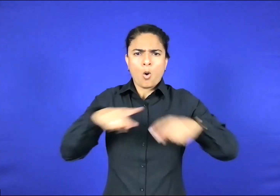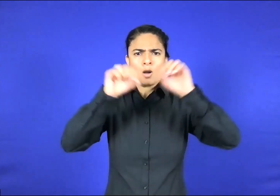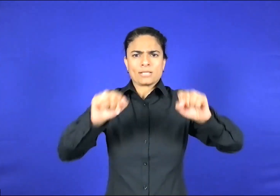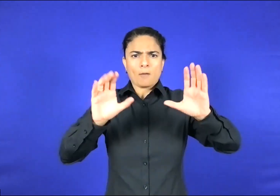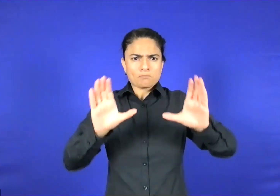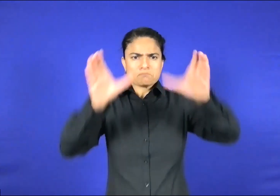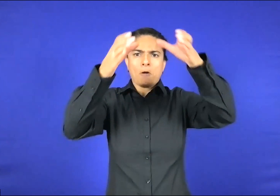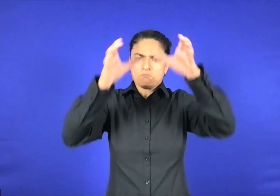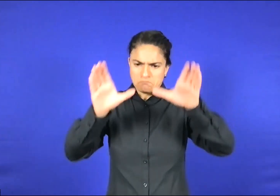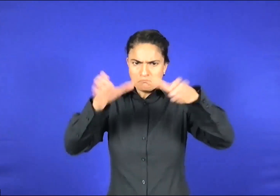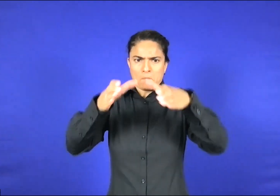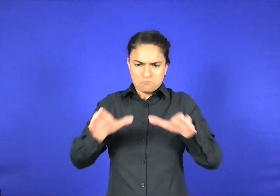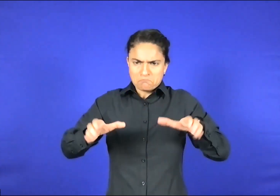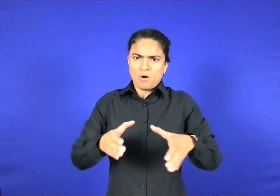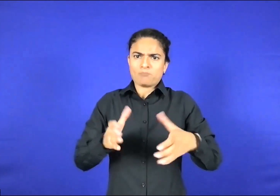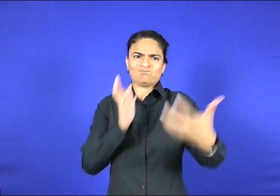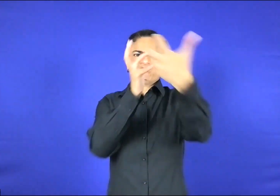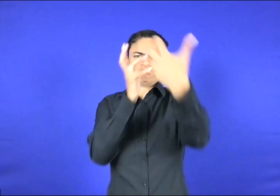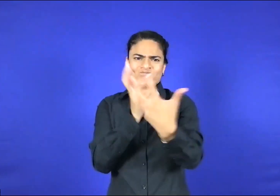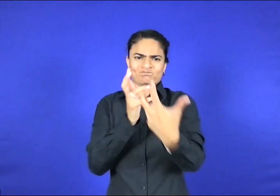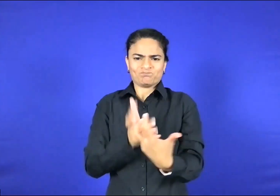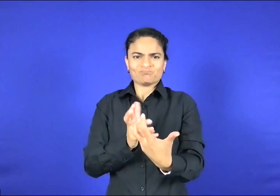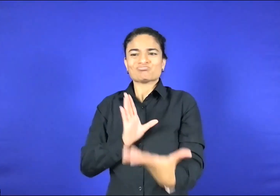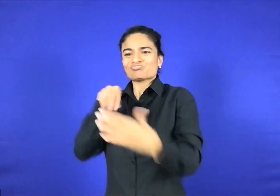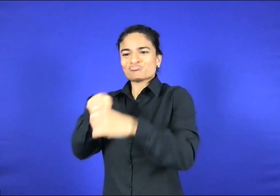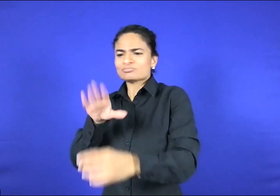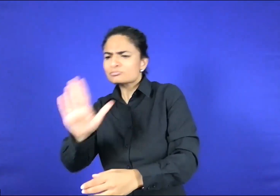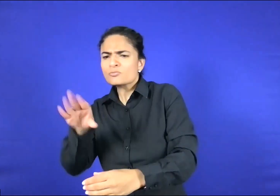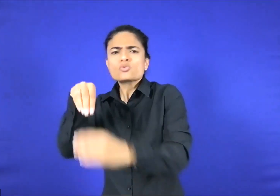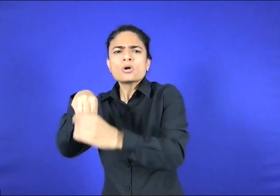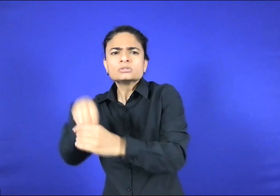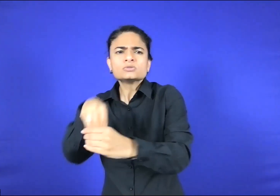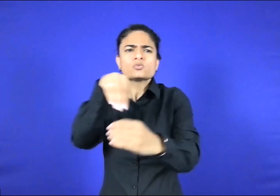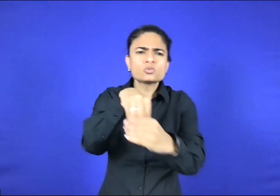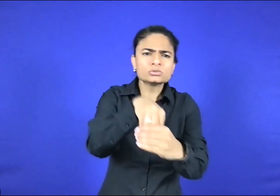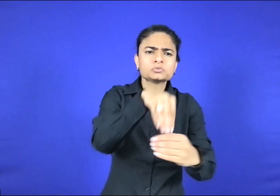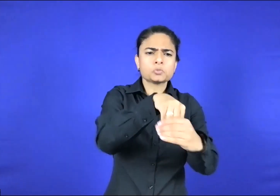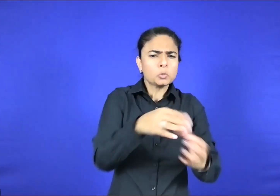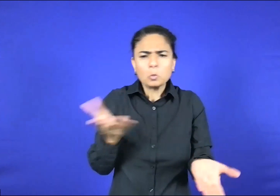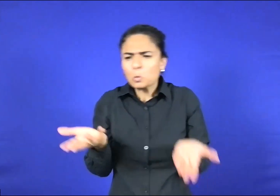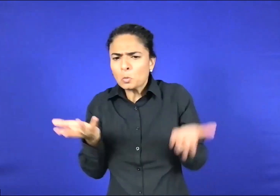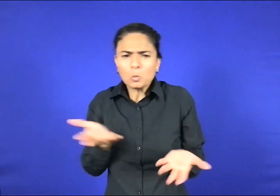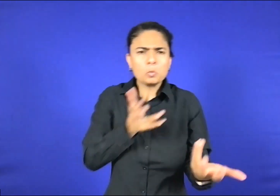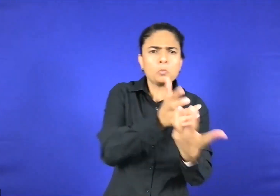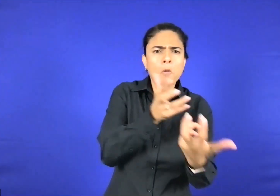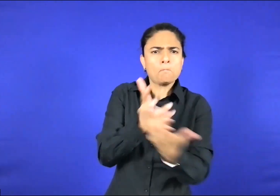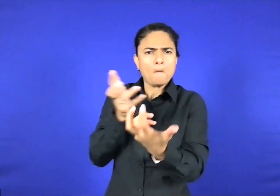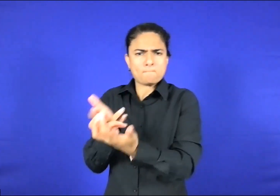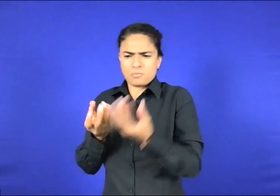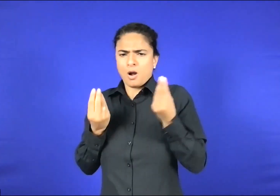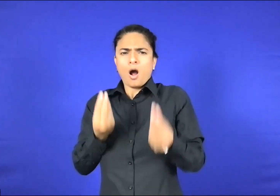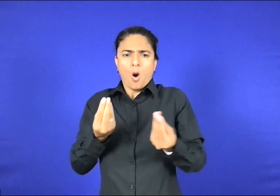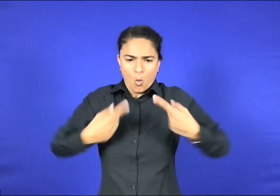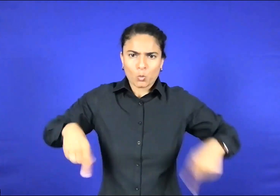we address the different scenarios. I think right now we still have a few minutes